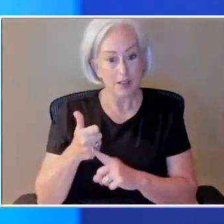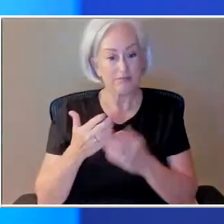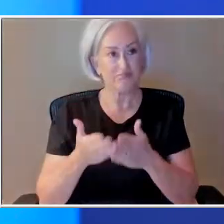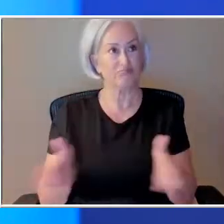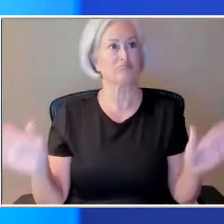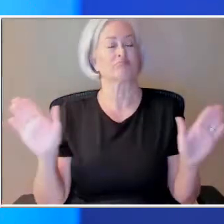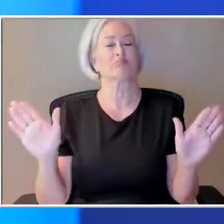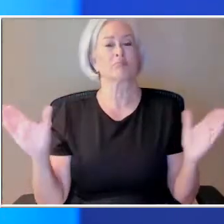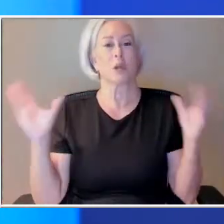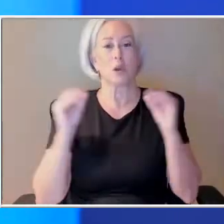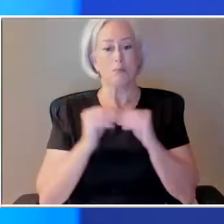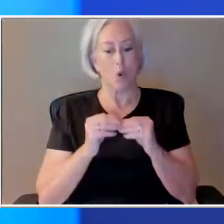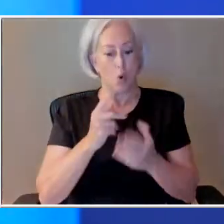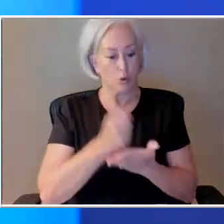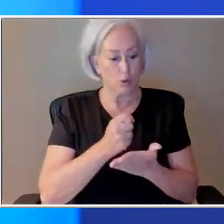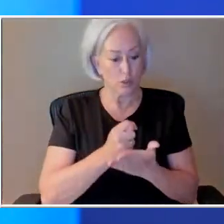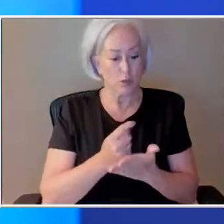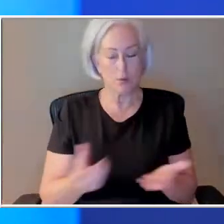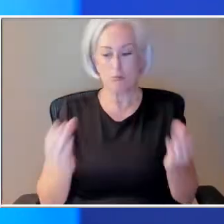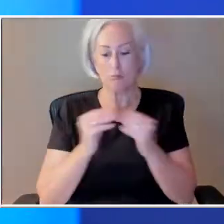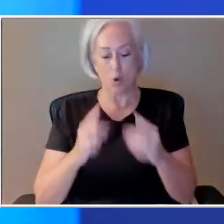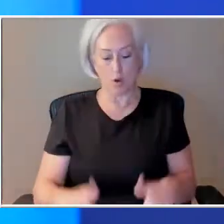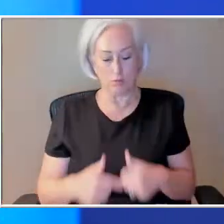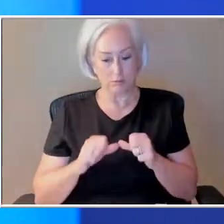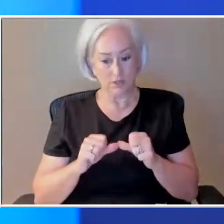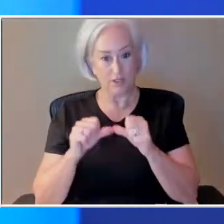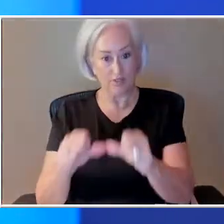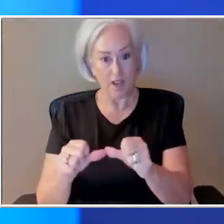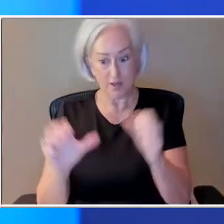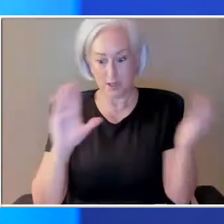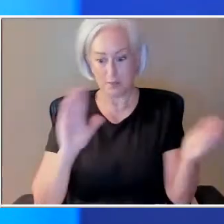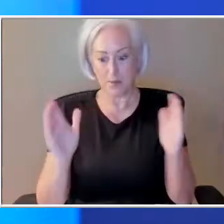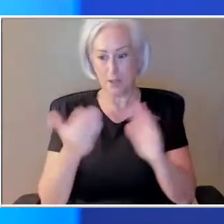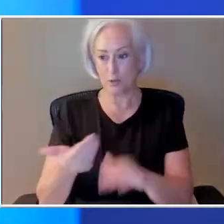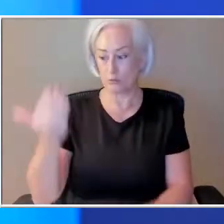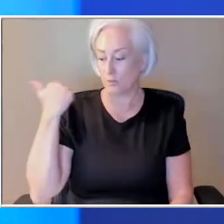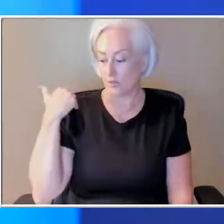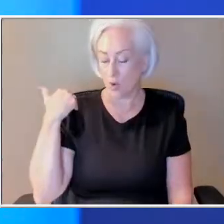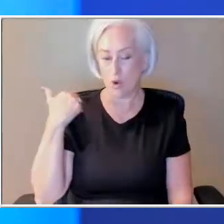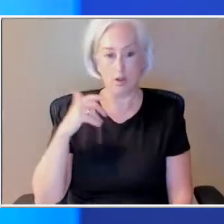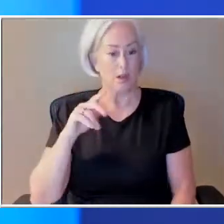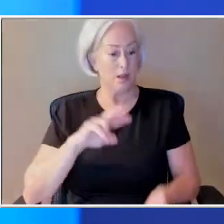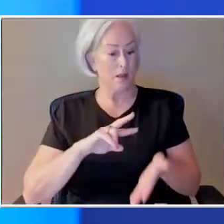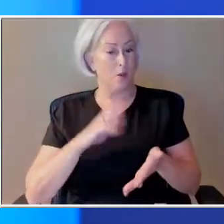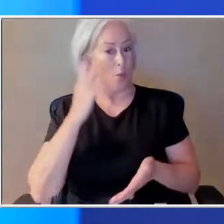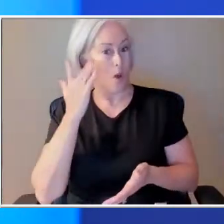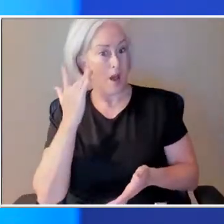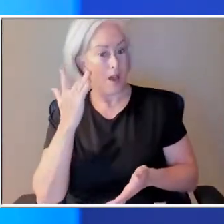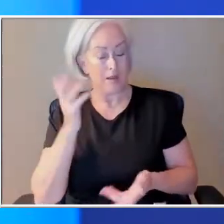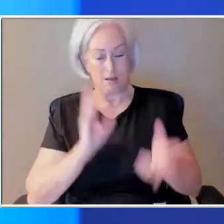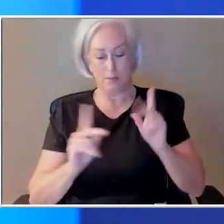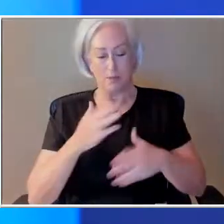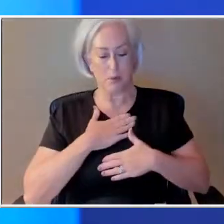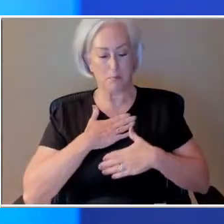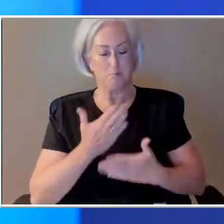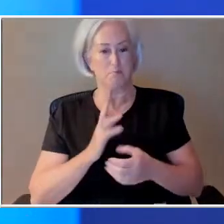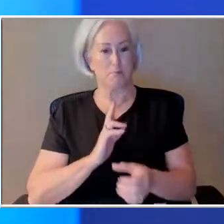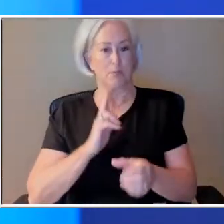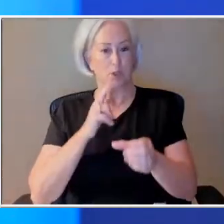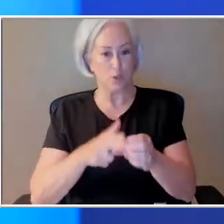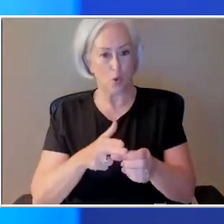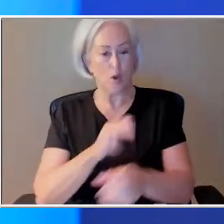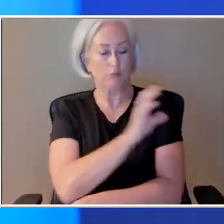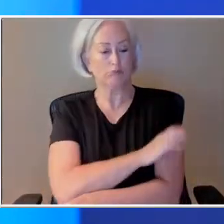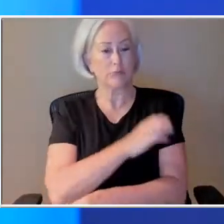than ever. That is thanks in a large part to the patients who are willing to join clinical trials and advance medical science.